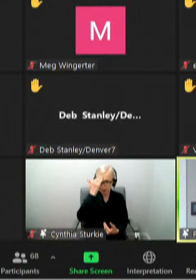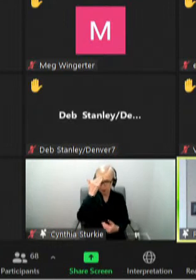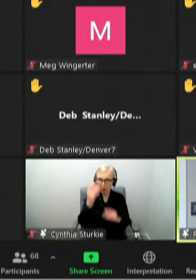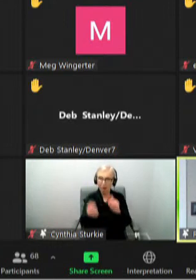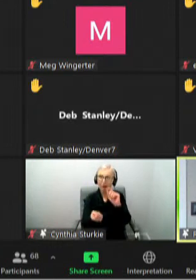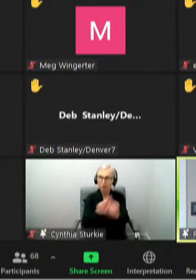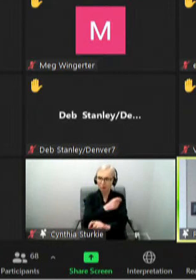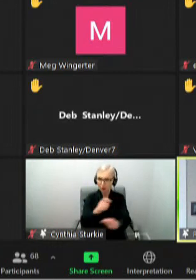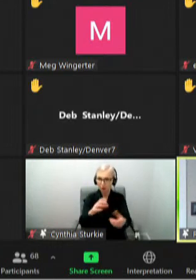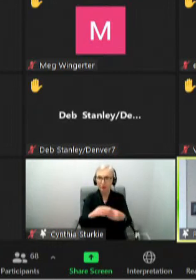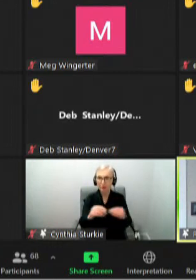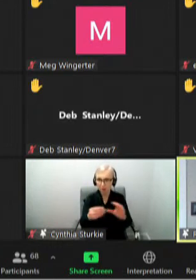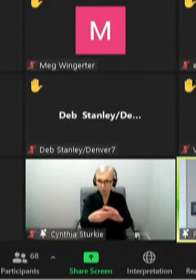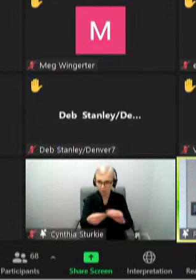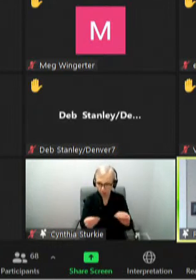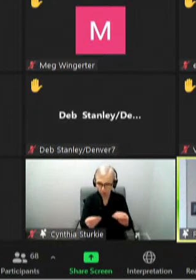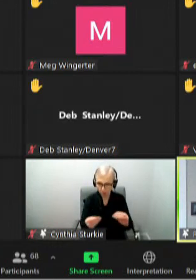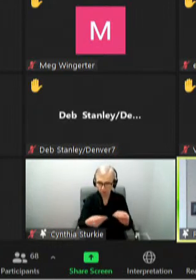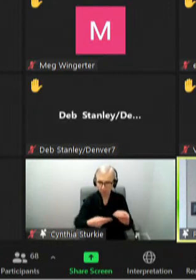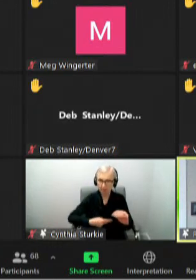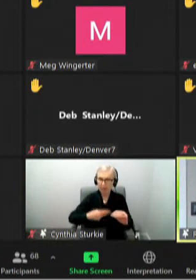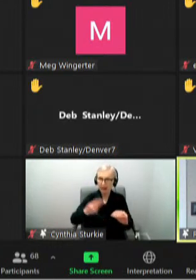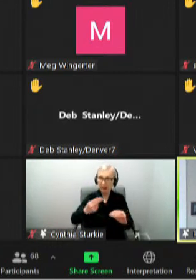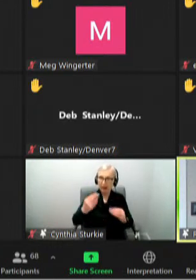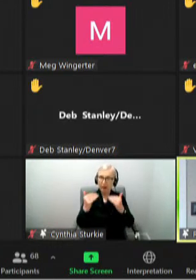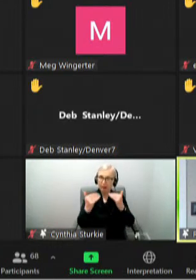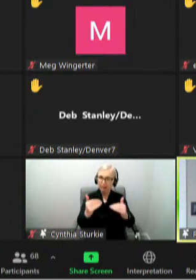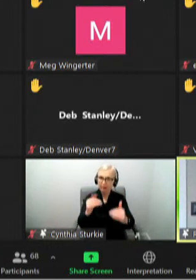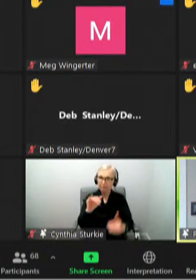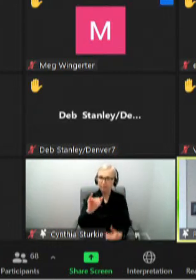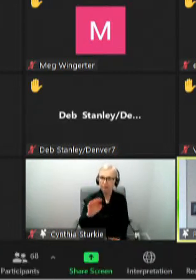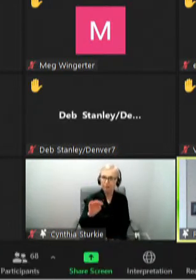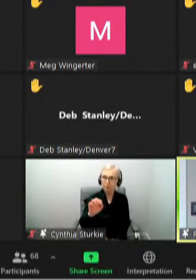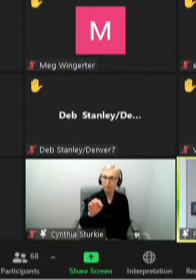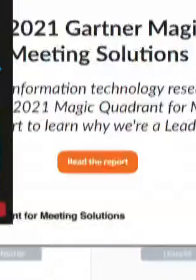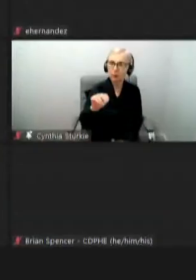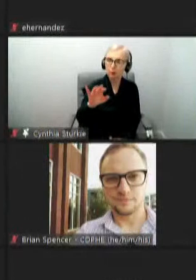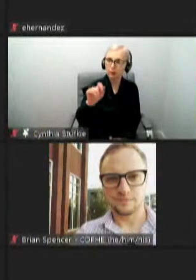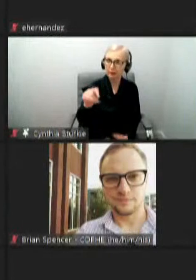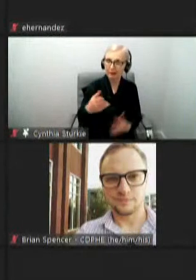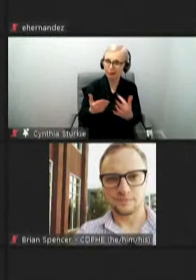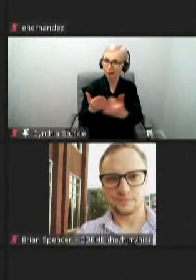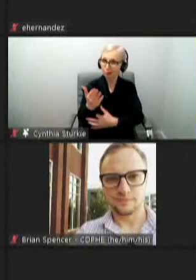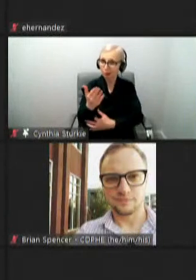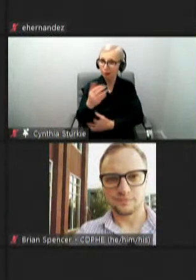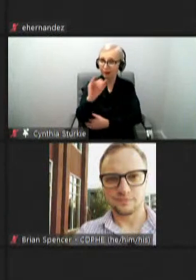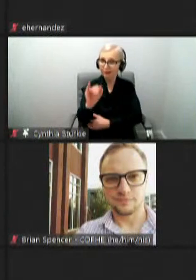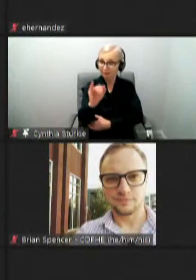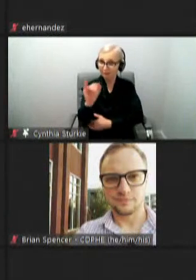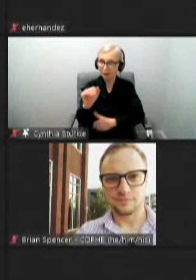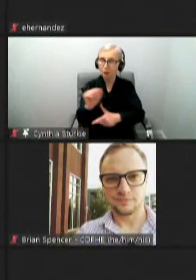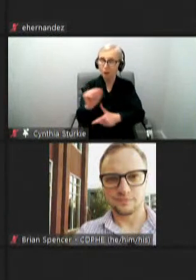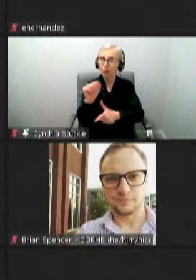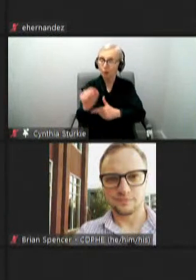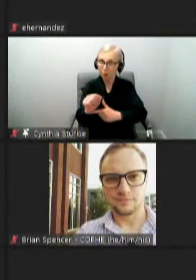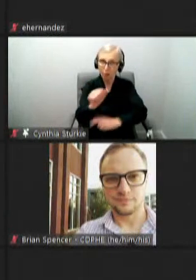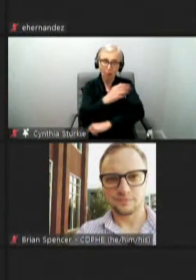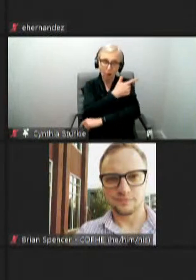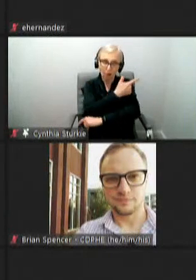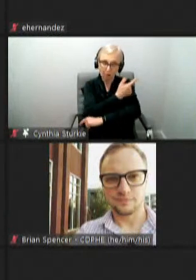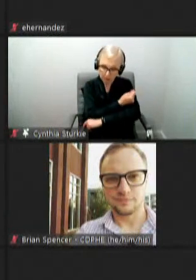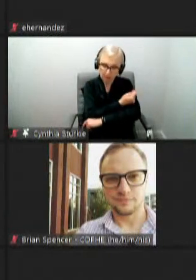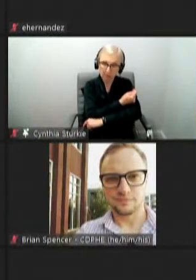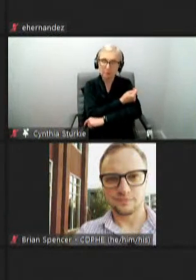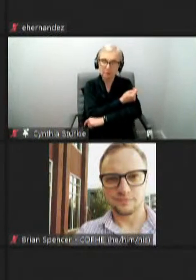change the story, but that high level of immunity, either through infection or through vaccination, does leave us in a very different place than we've